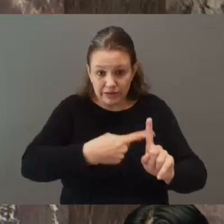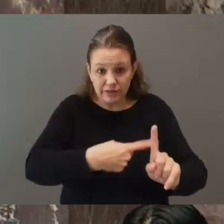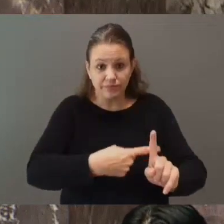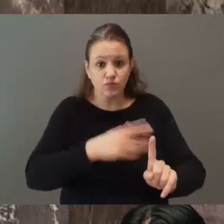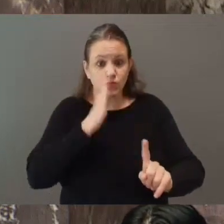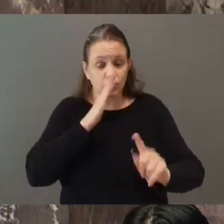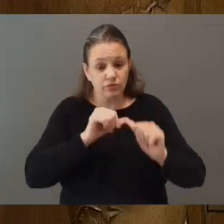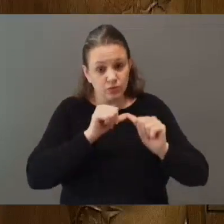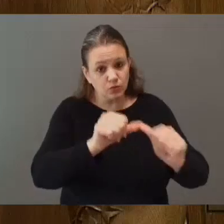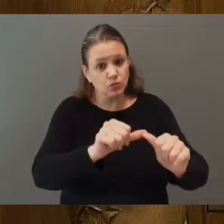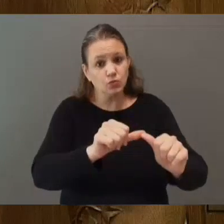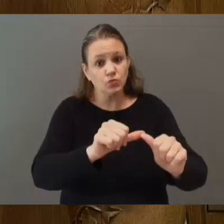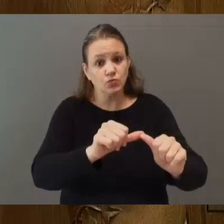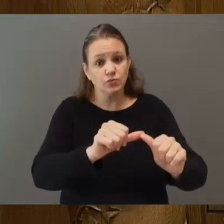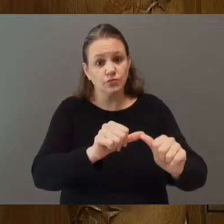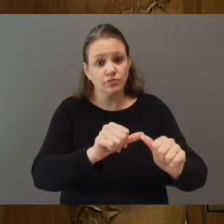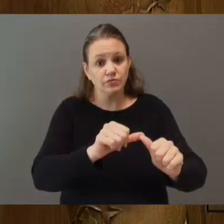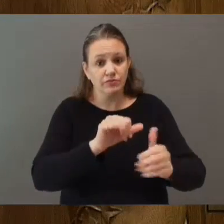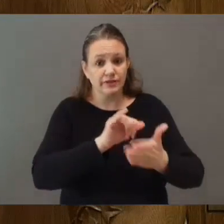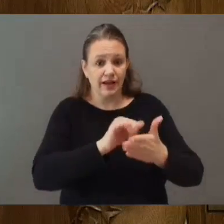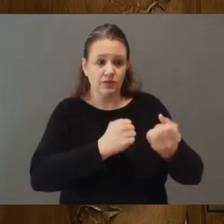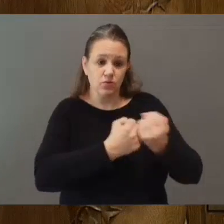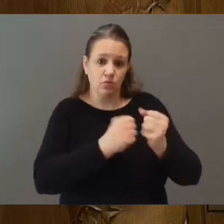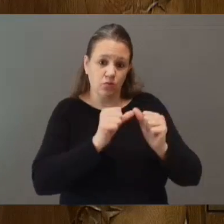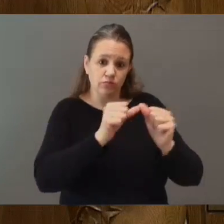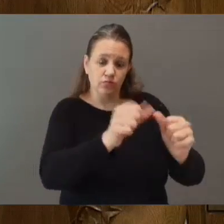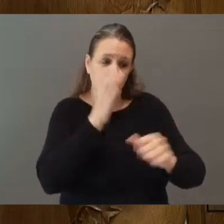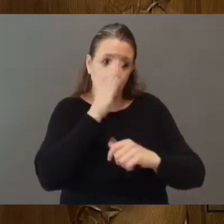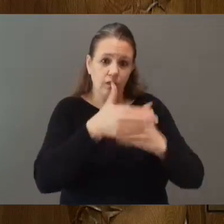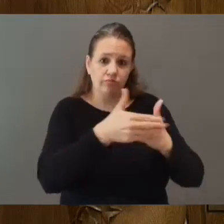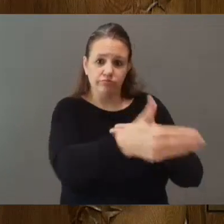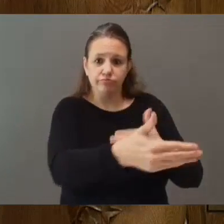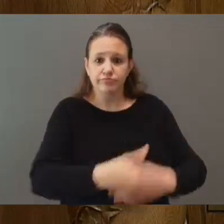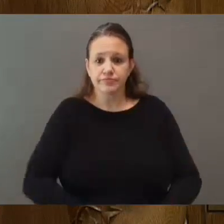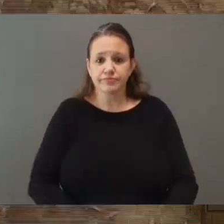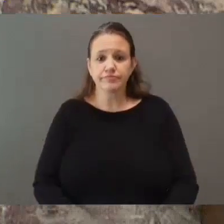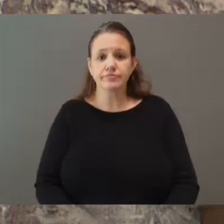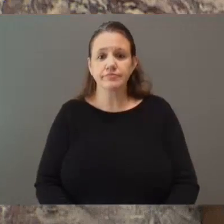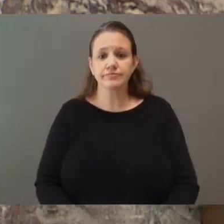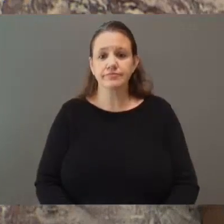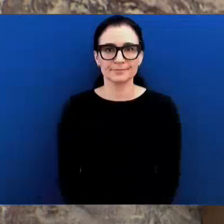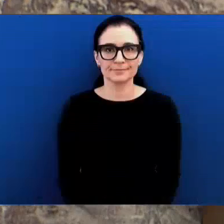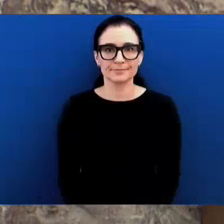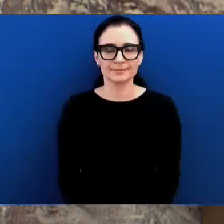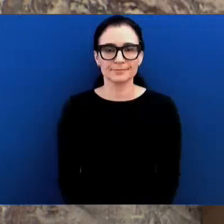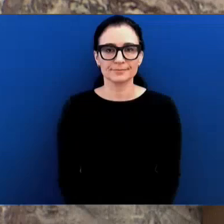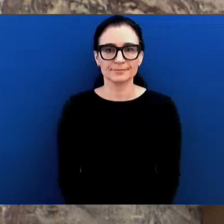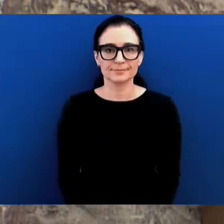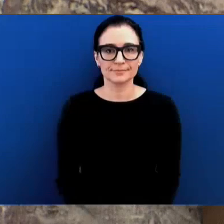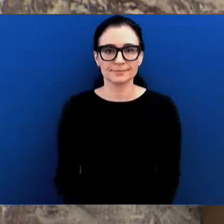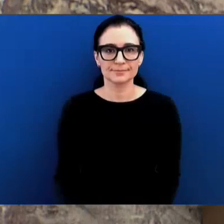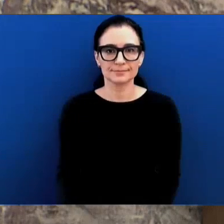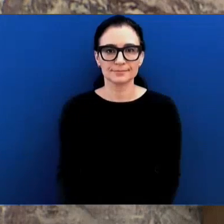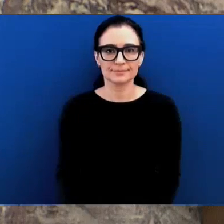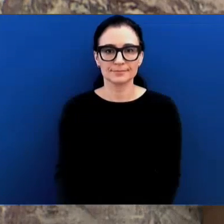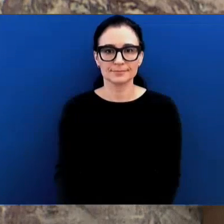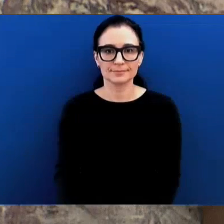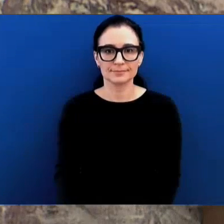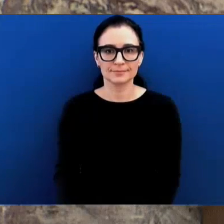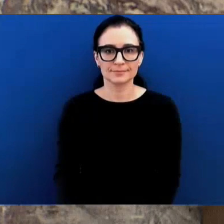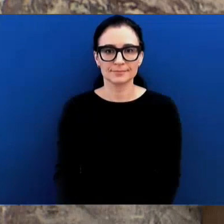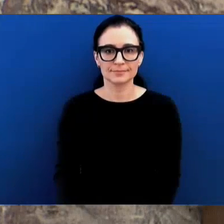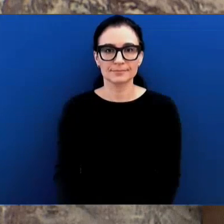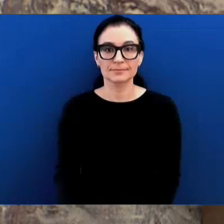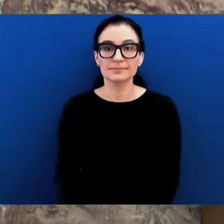times. Kelowna Mission. Housing? The minister stands up and brags